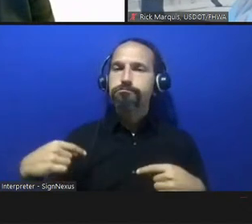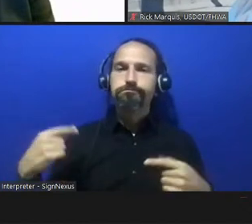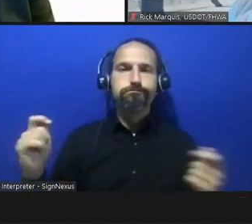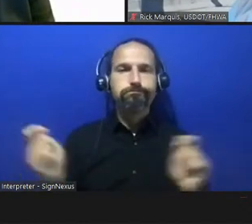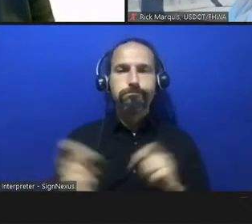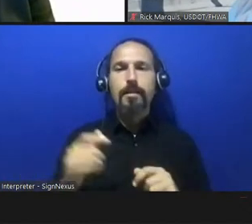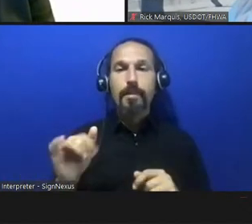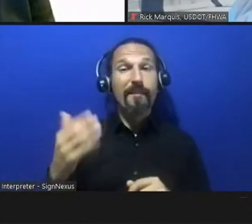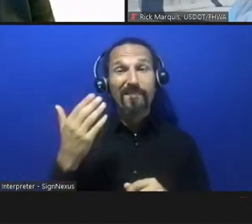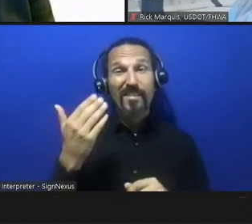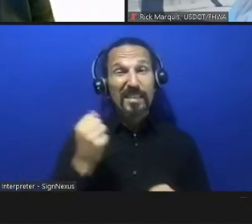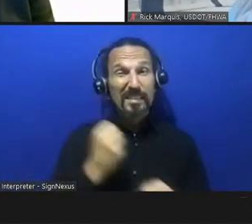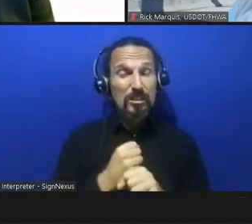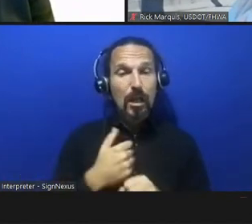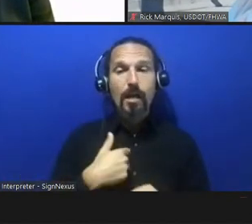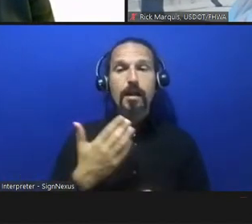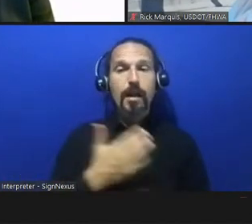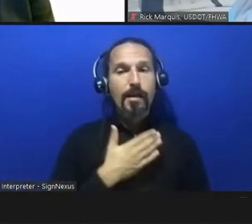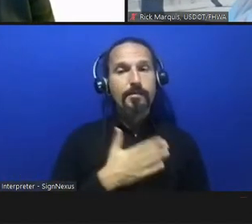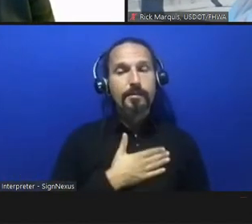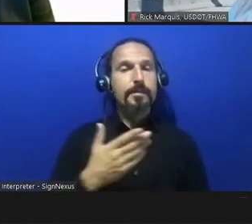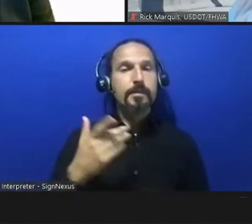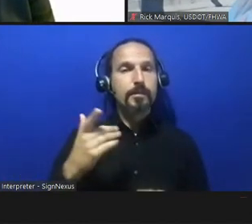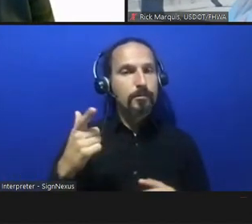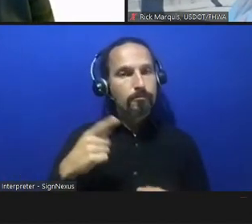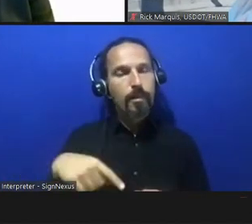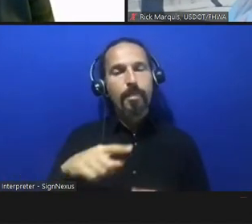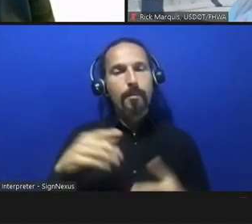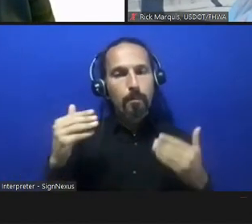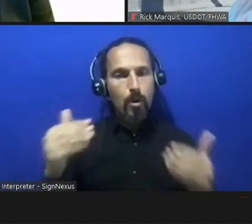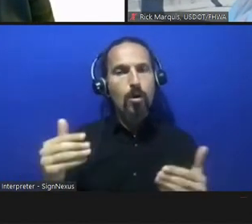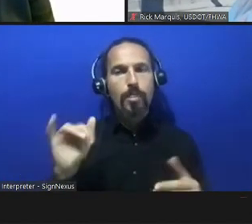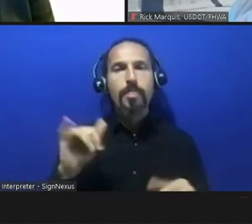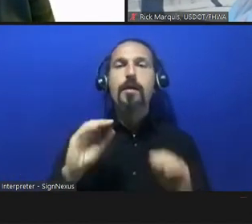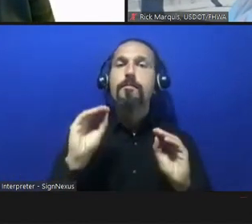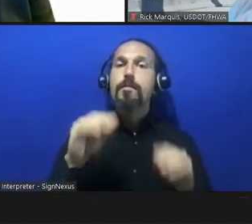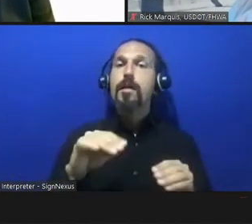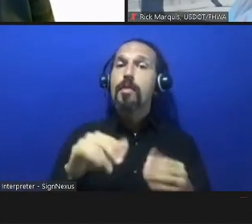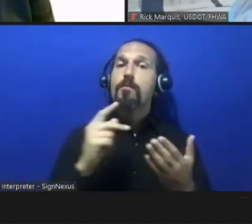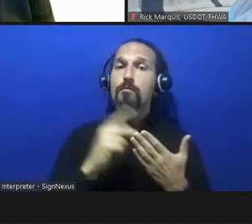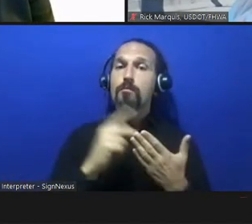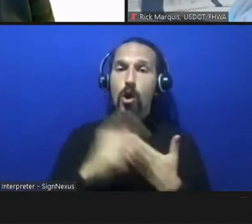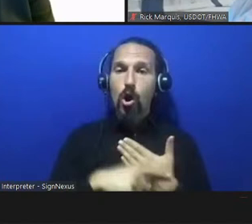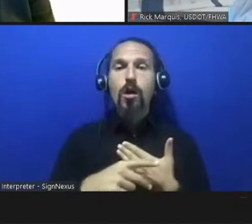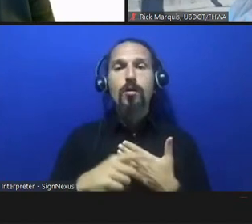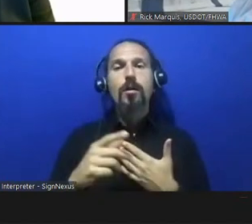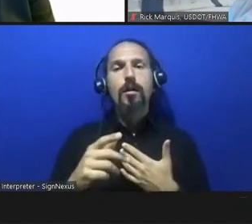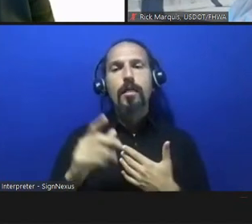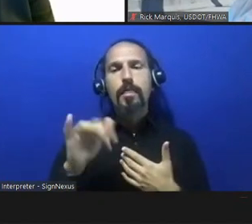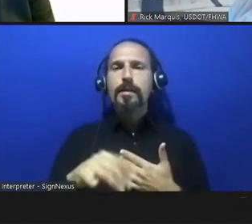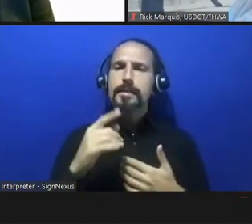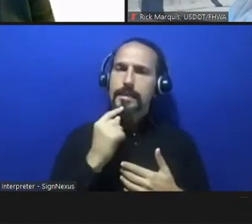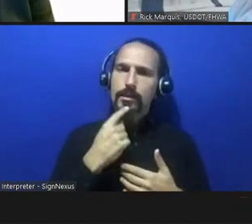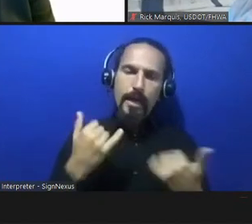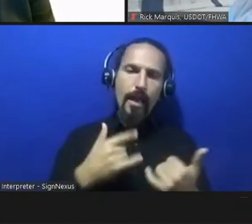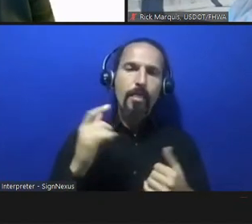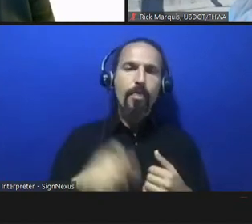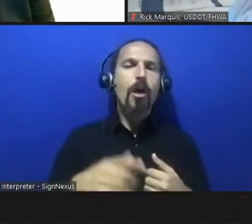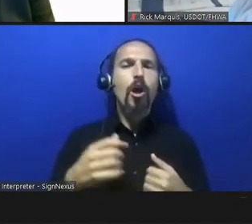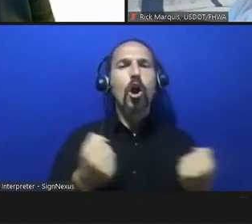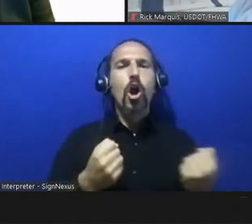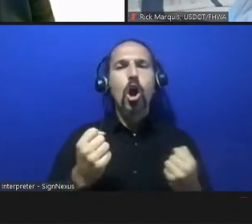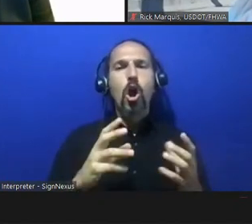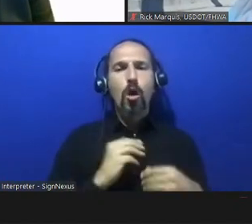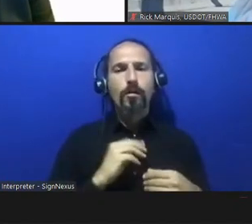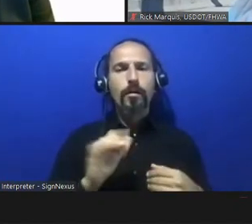years in fact and i'm very happy to see it finally moving forward implementation of this program is even more dire now with car ownership in new york city